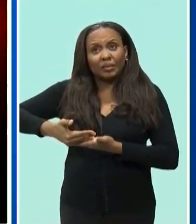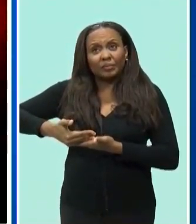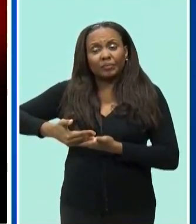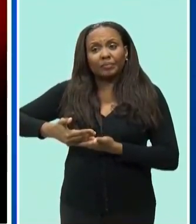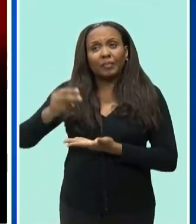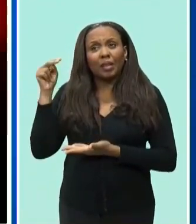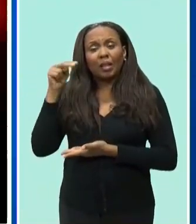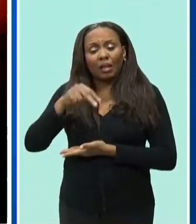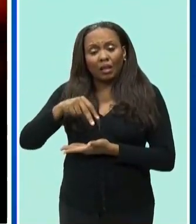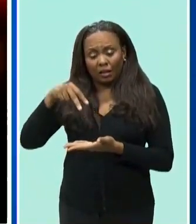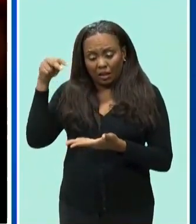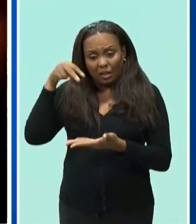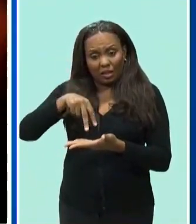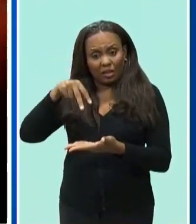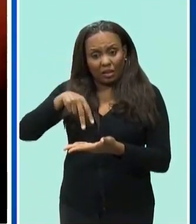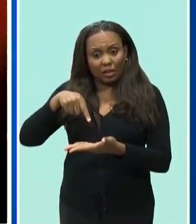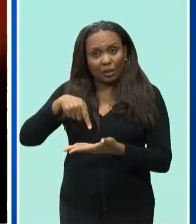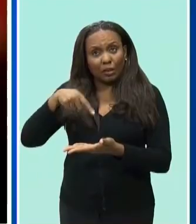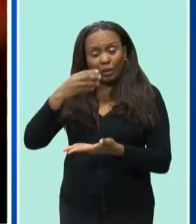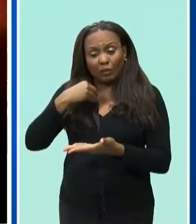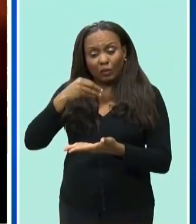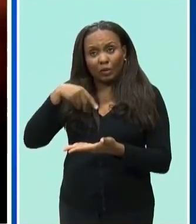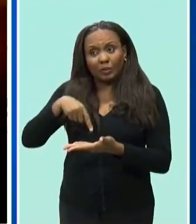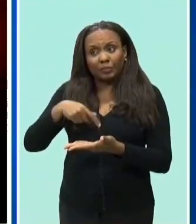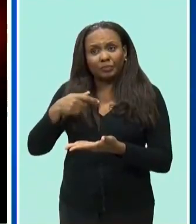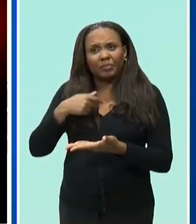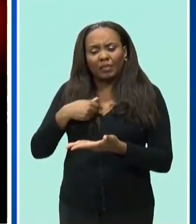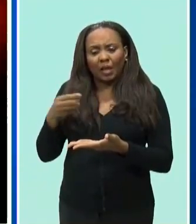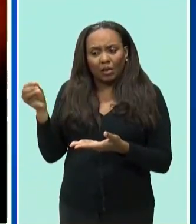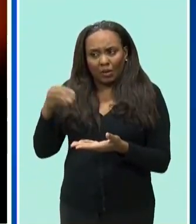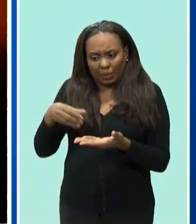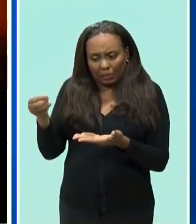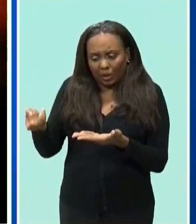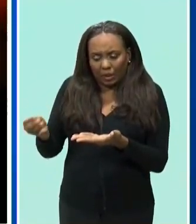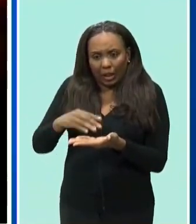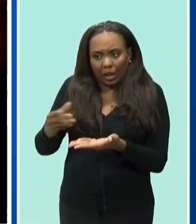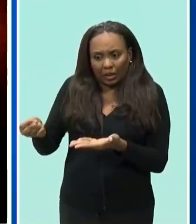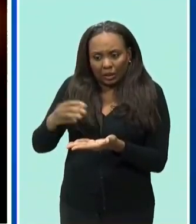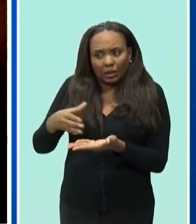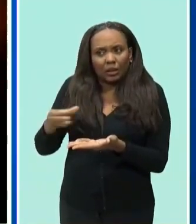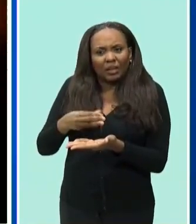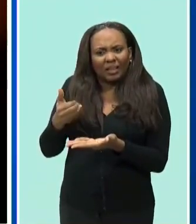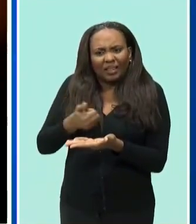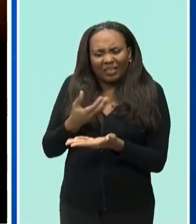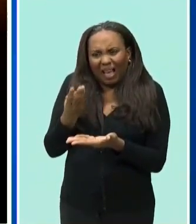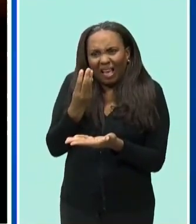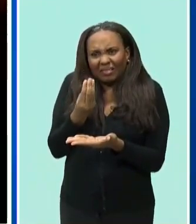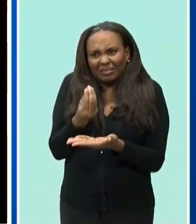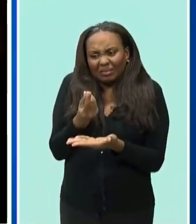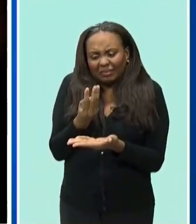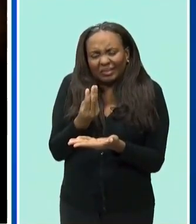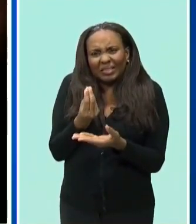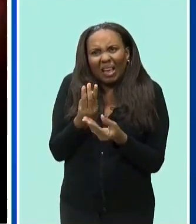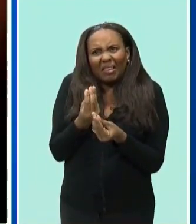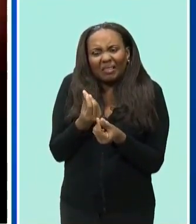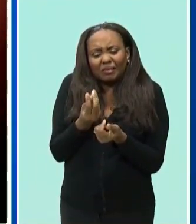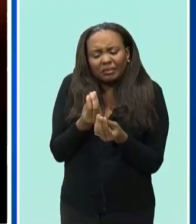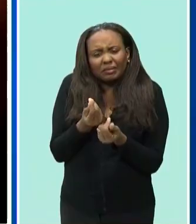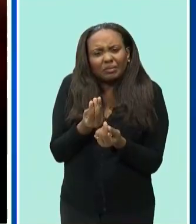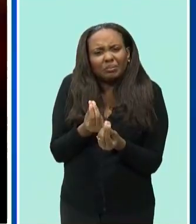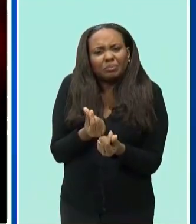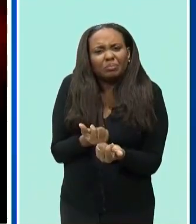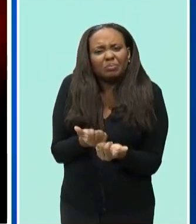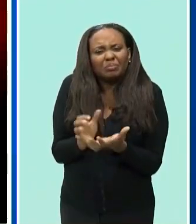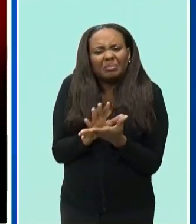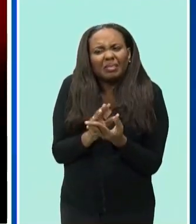Look at this. I was repacking the orders for the customers, and all of this tear and split and mash up. So